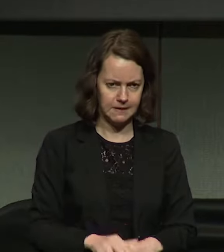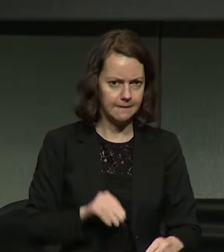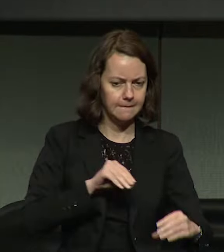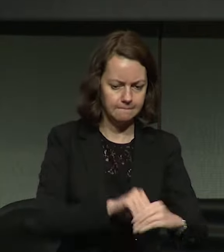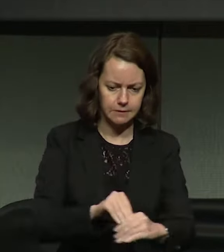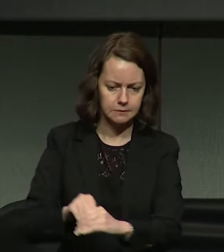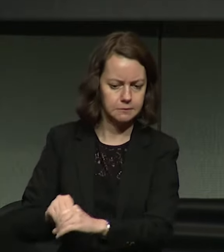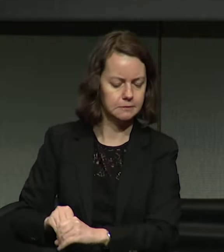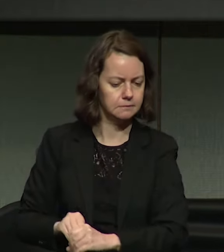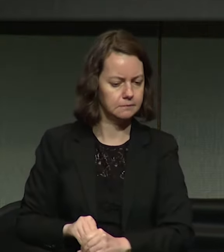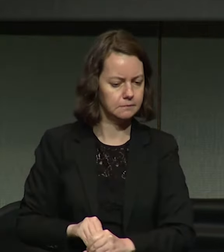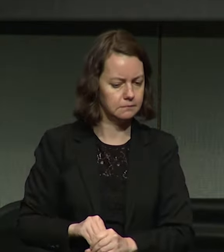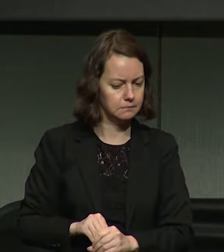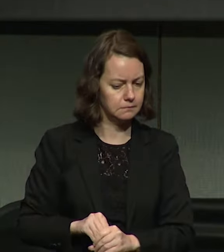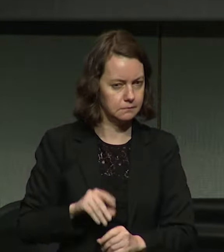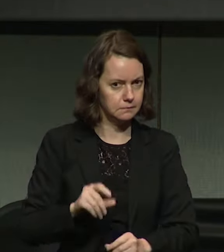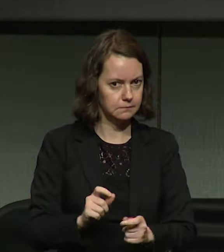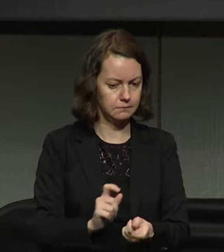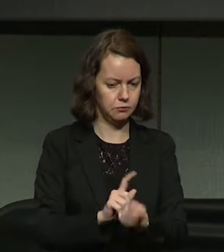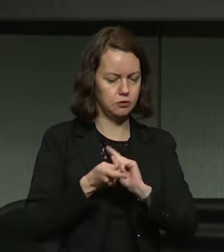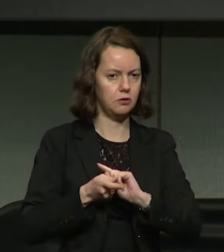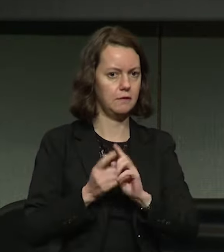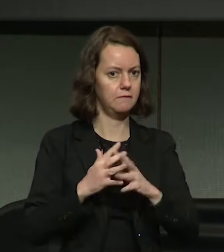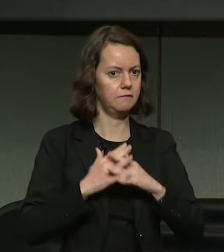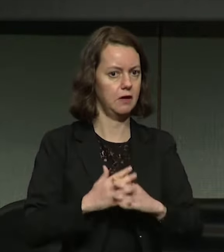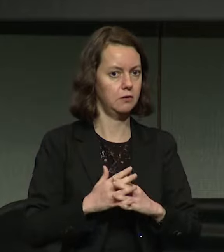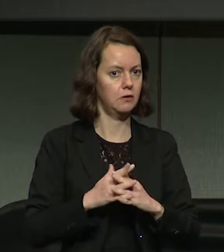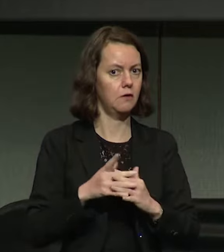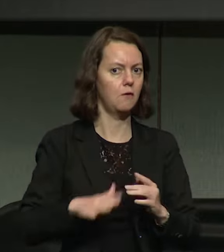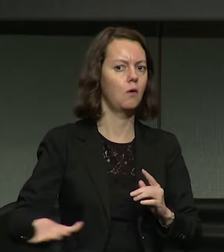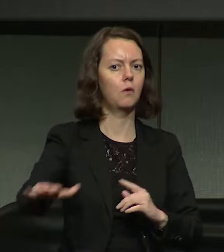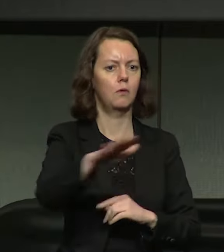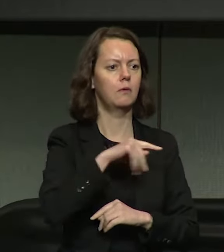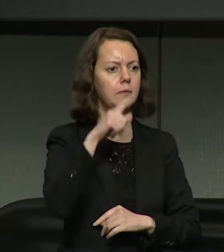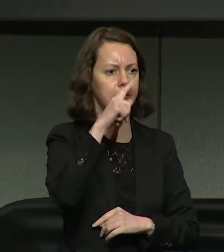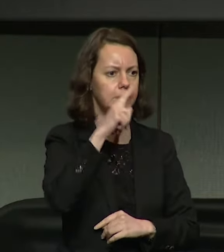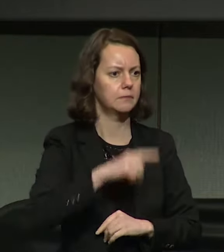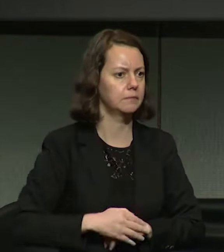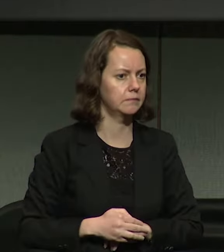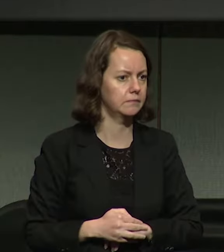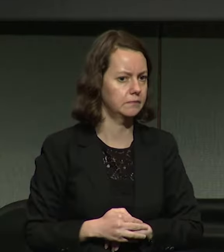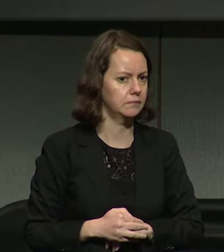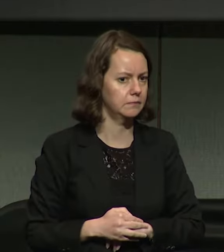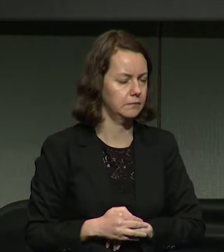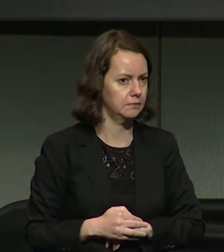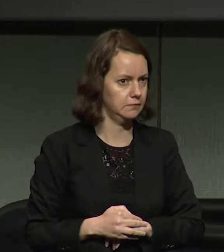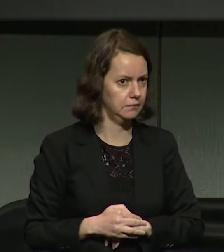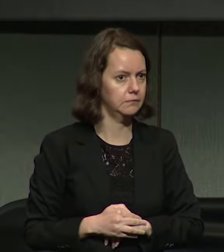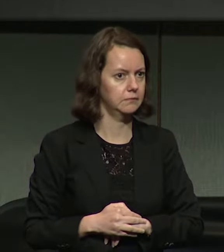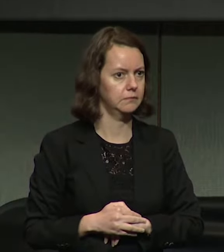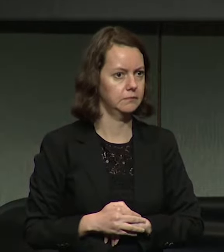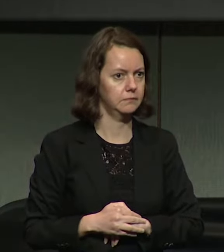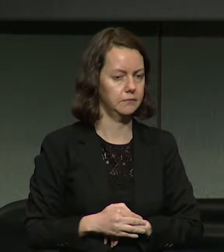that investment creates value or diminishes value for those children and those